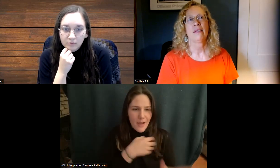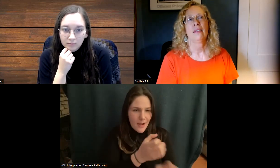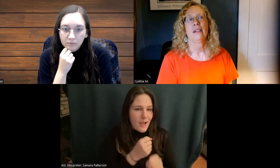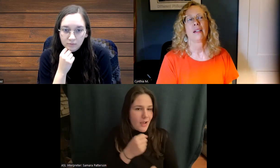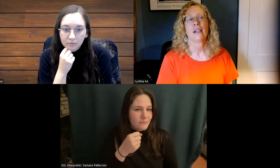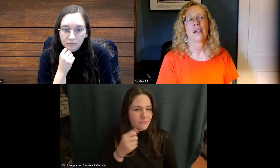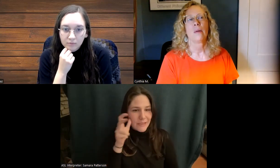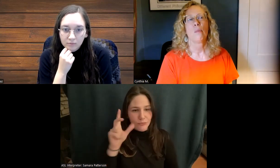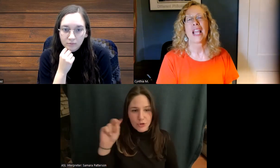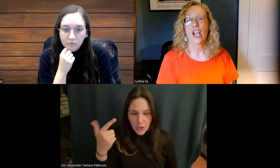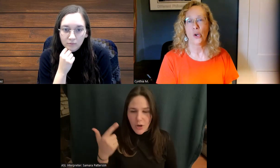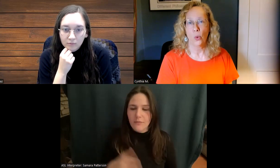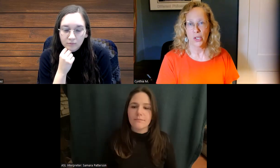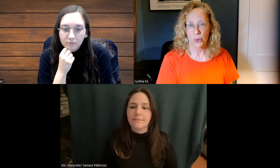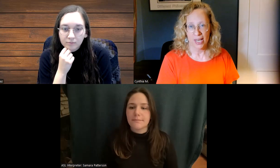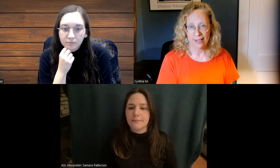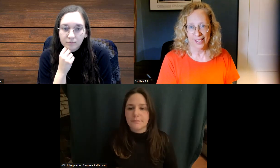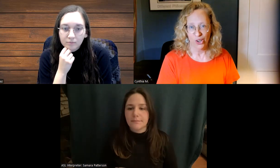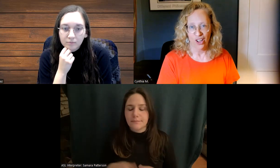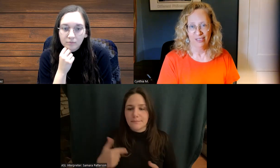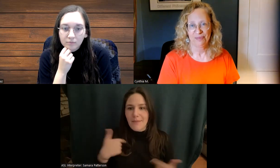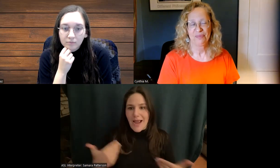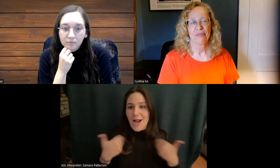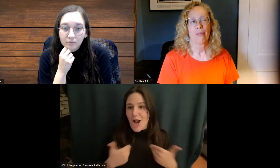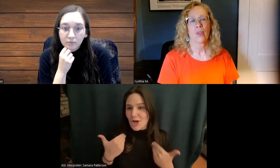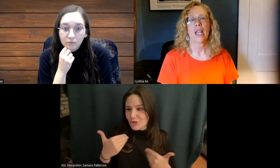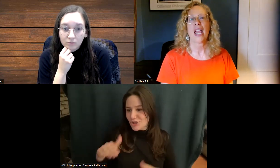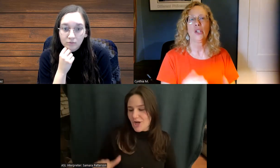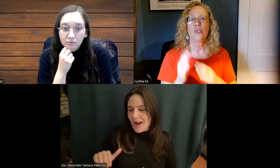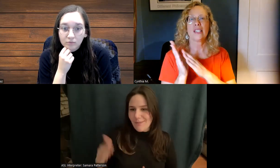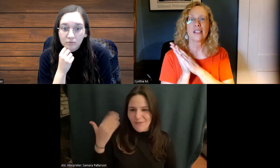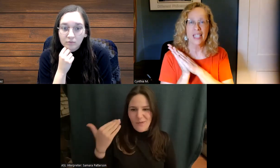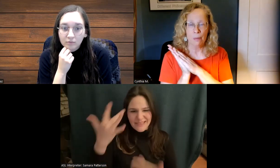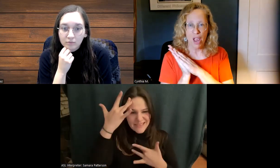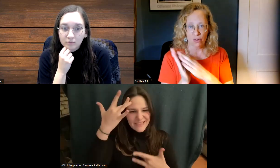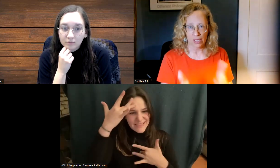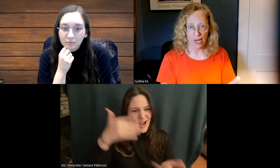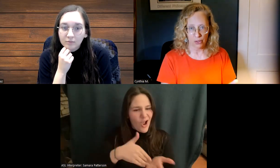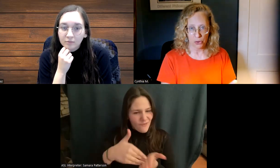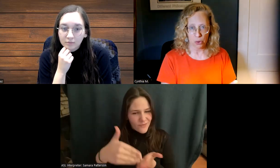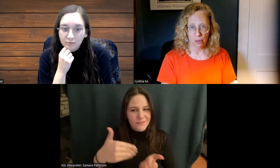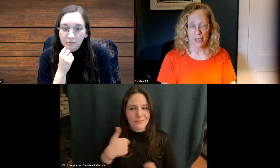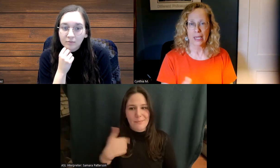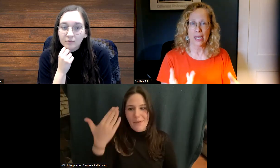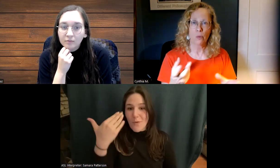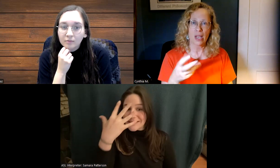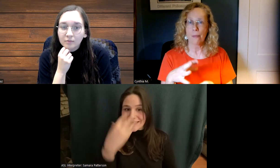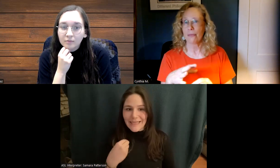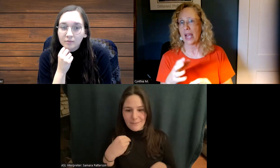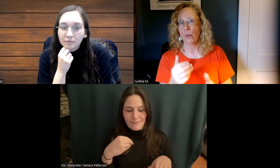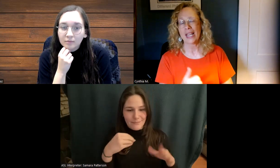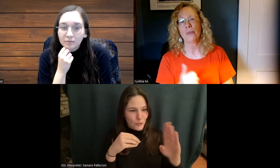And my younger one used to get sick a lot. And I used to sleep outside his door because I